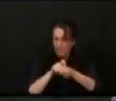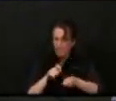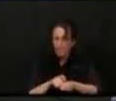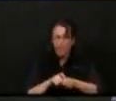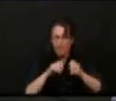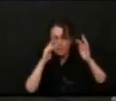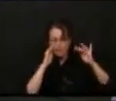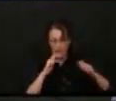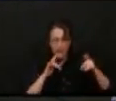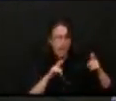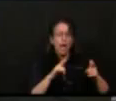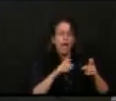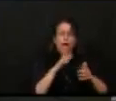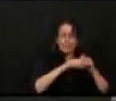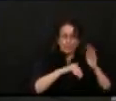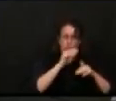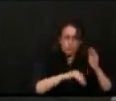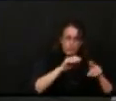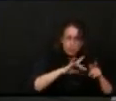construction costs and energy features.